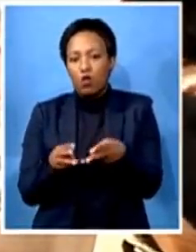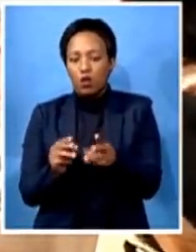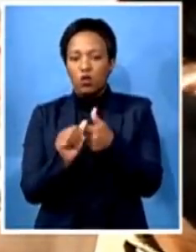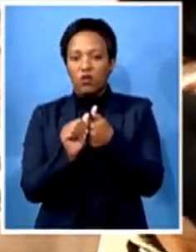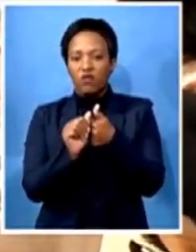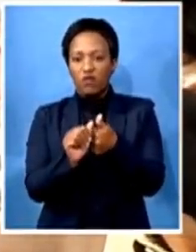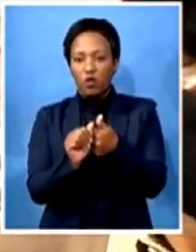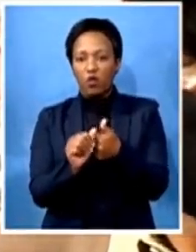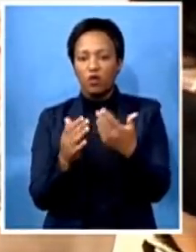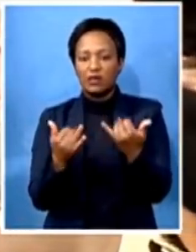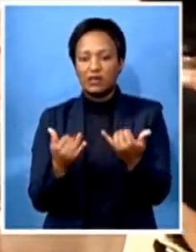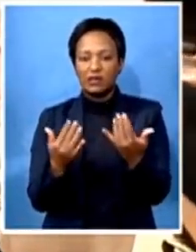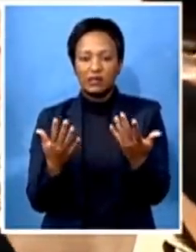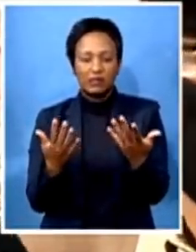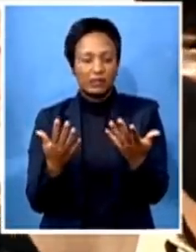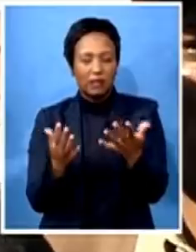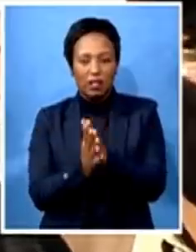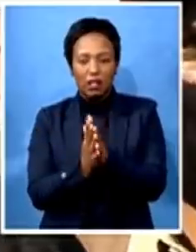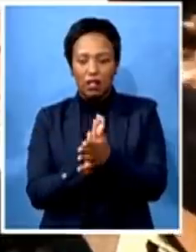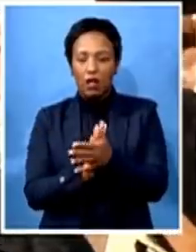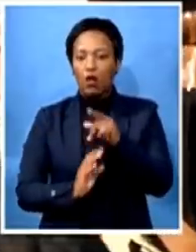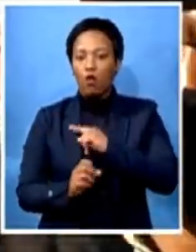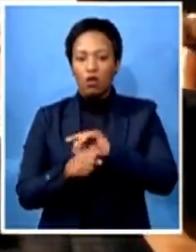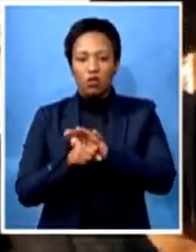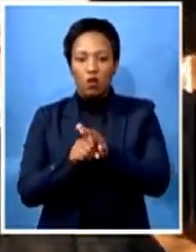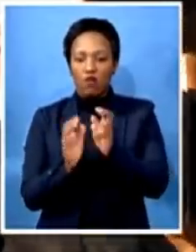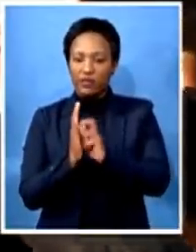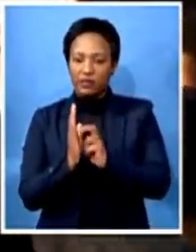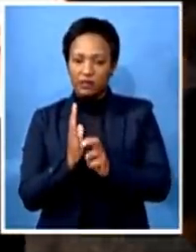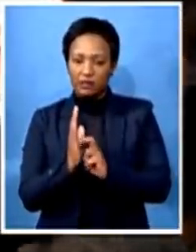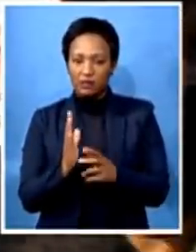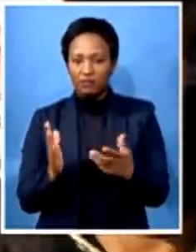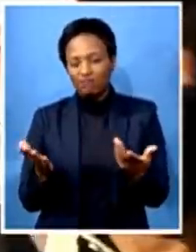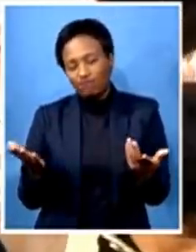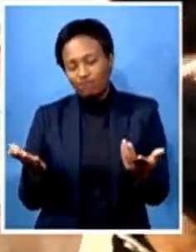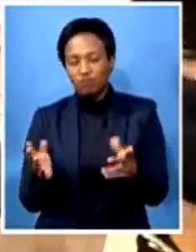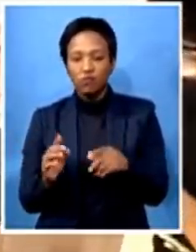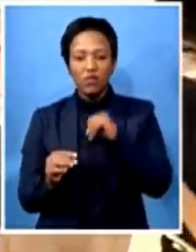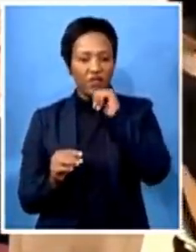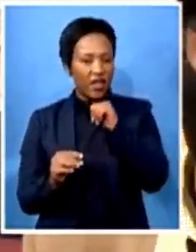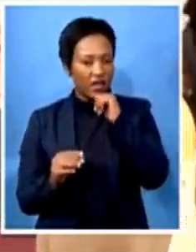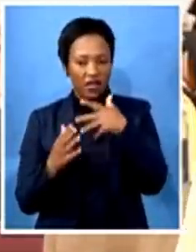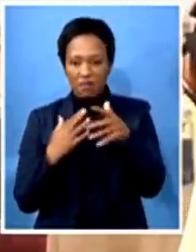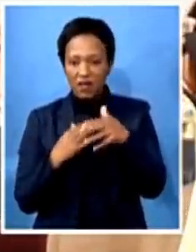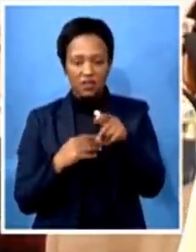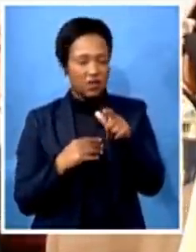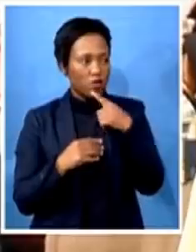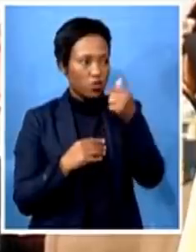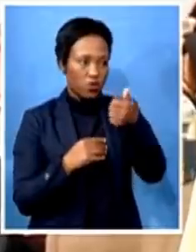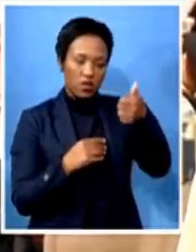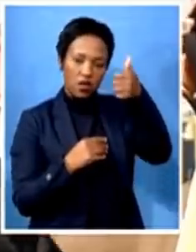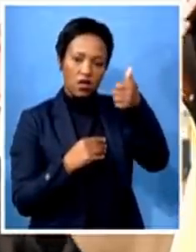of COVID-19 regulations. So if there's anyone, any influential leader out there who hear us,